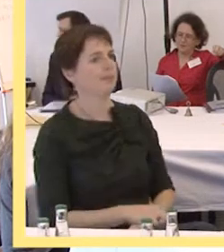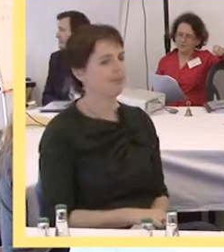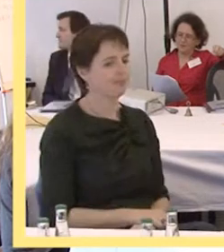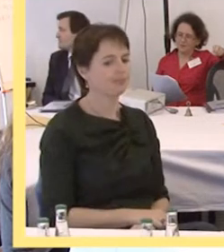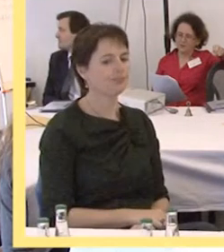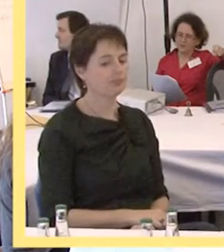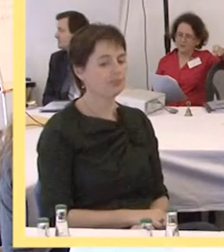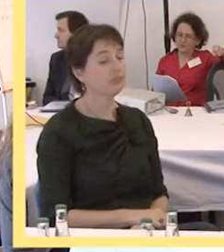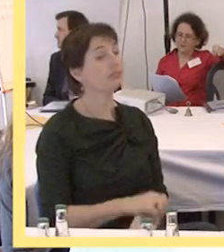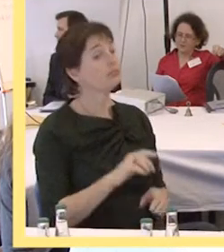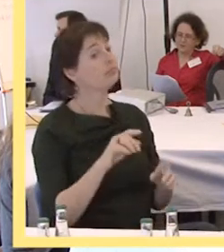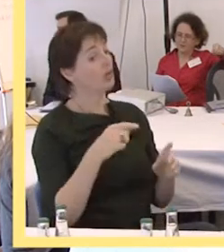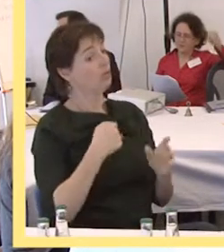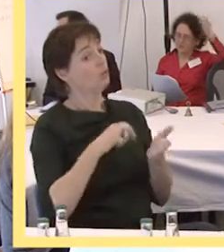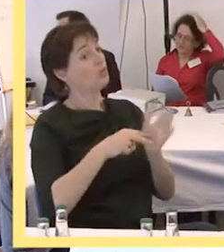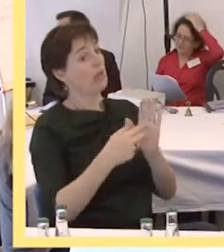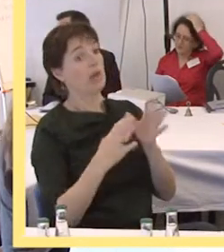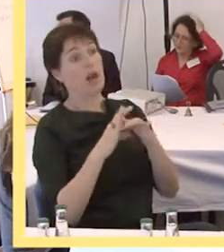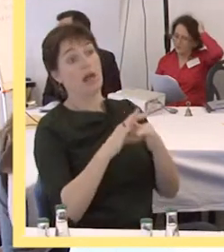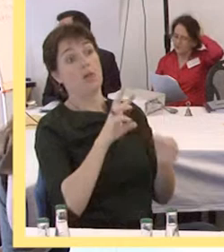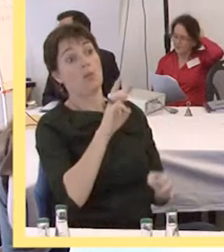There is also a website from the project. It's